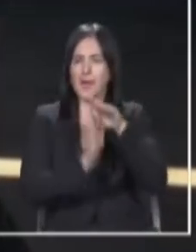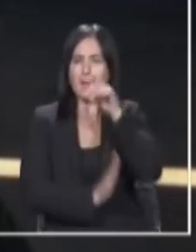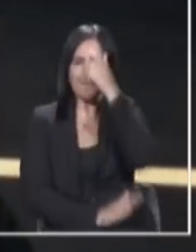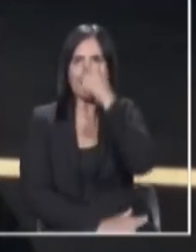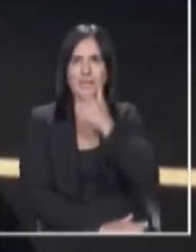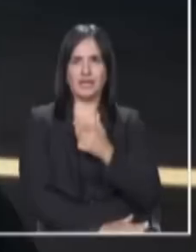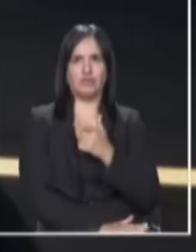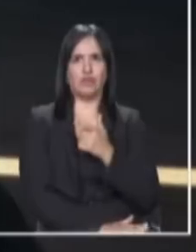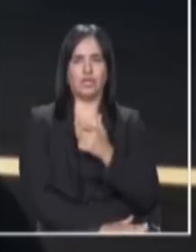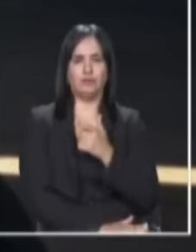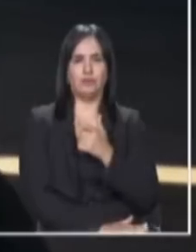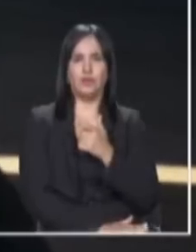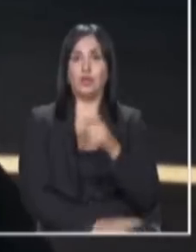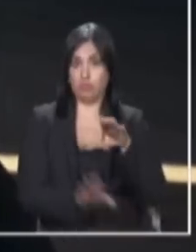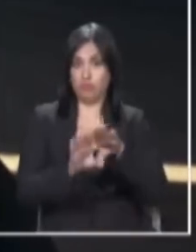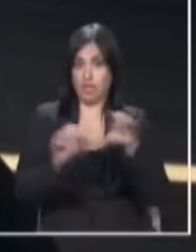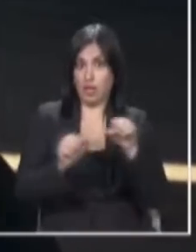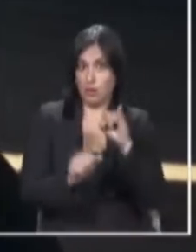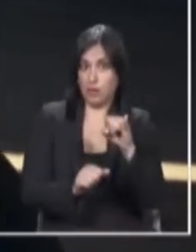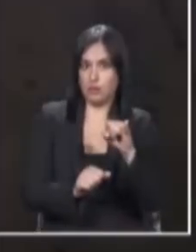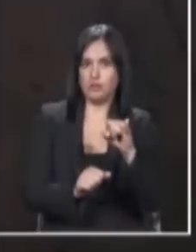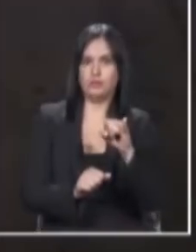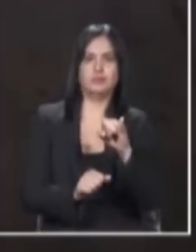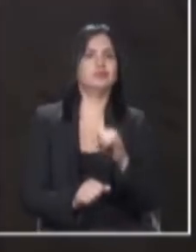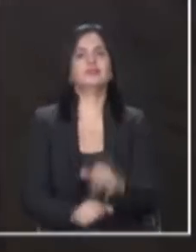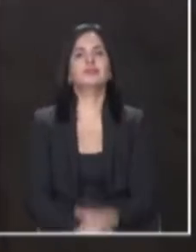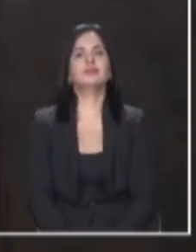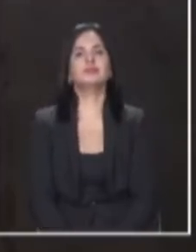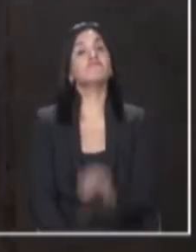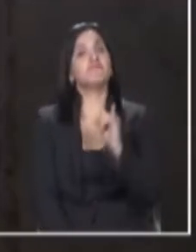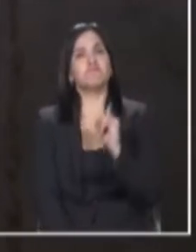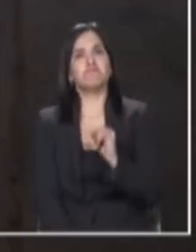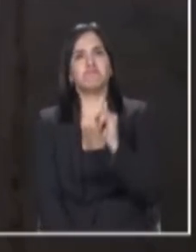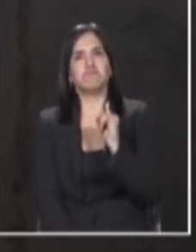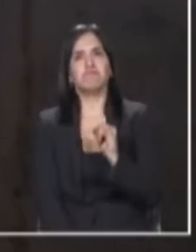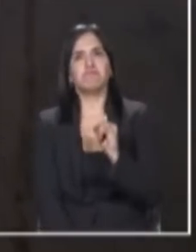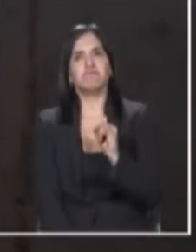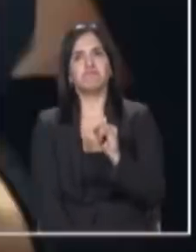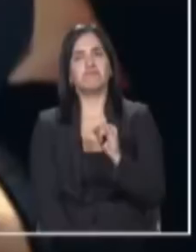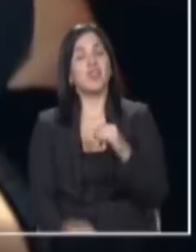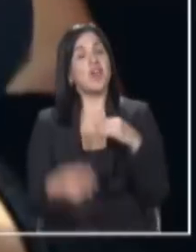personal nature are you okay with that yes